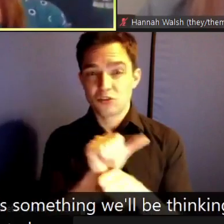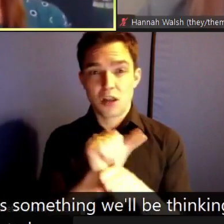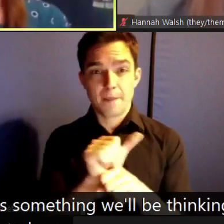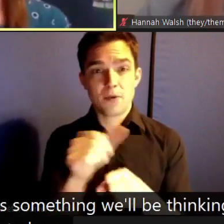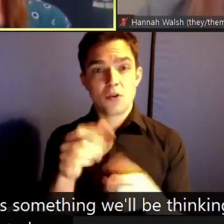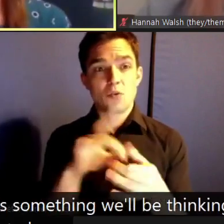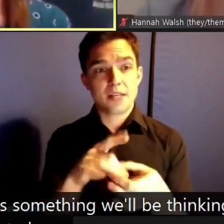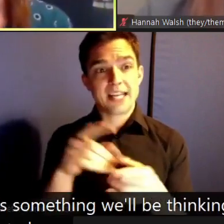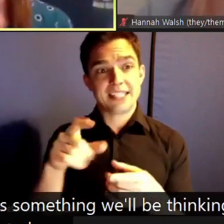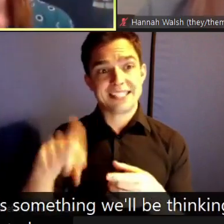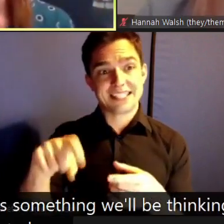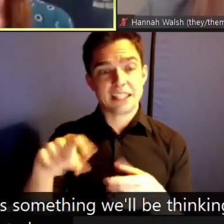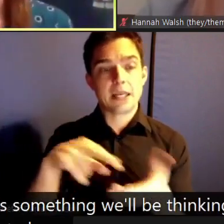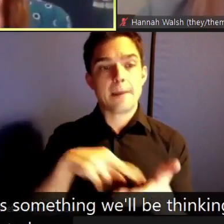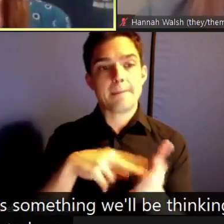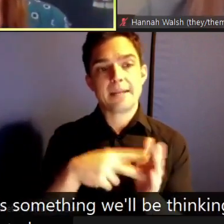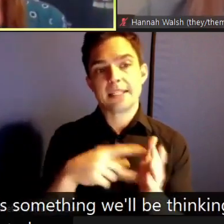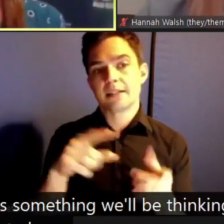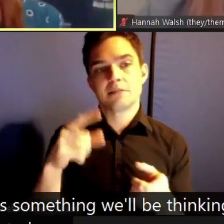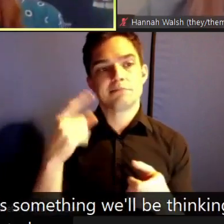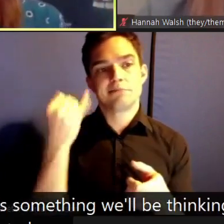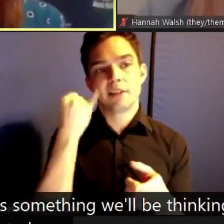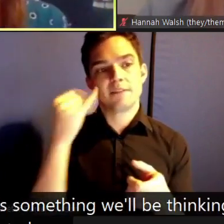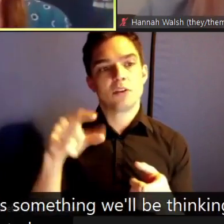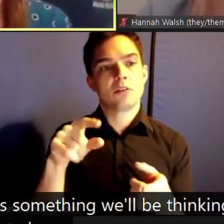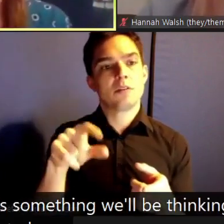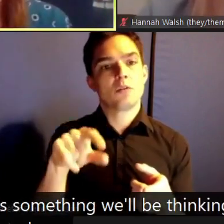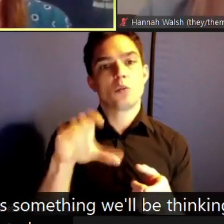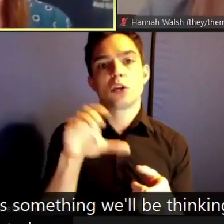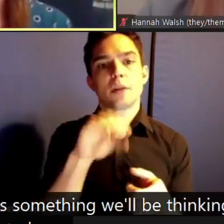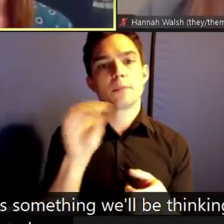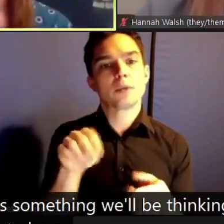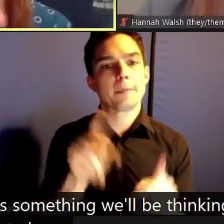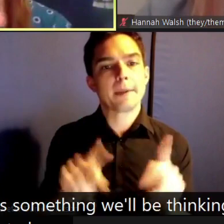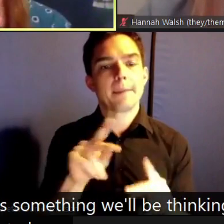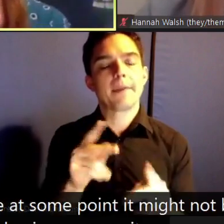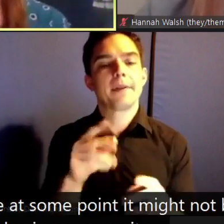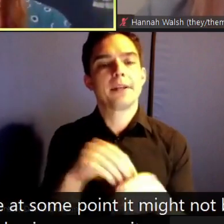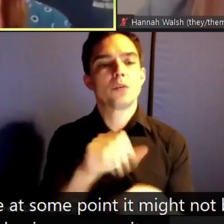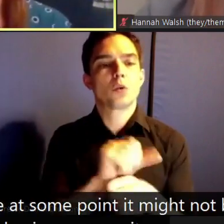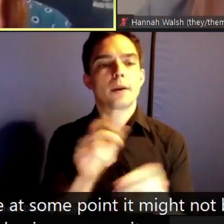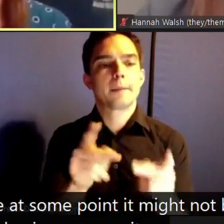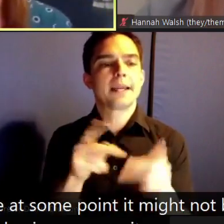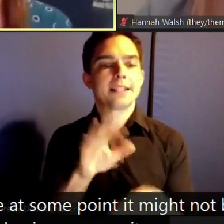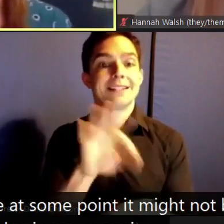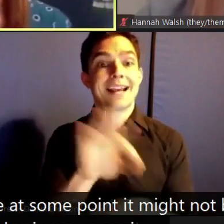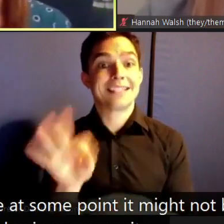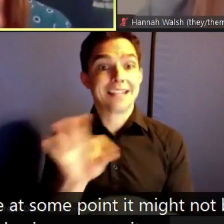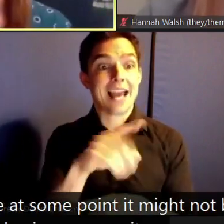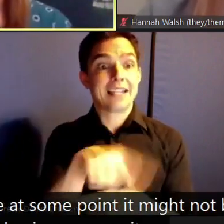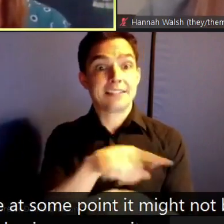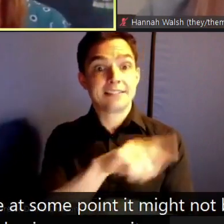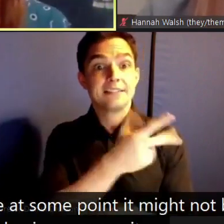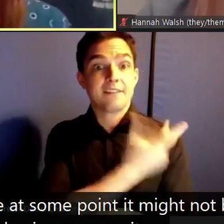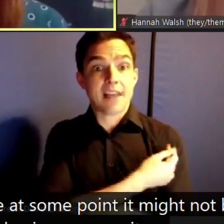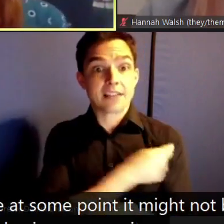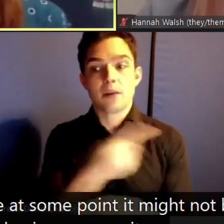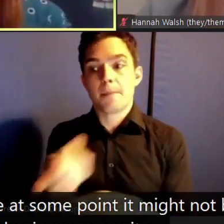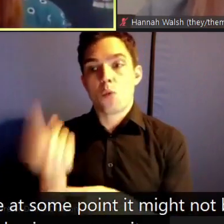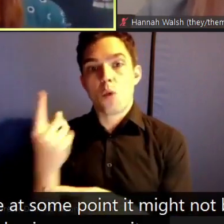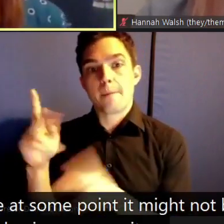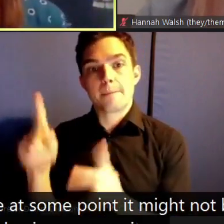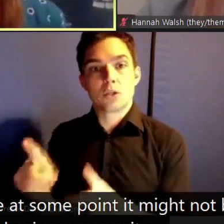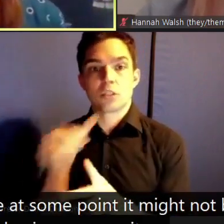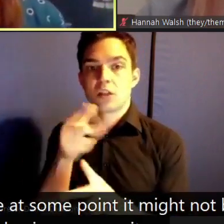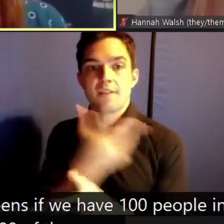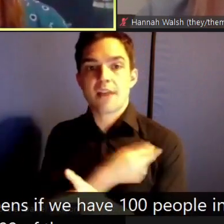What happens if we have 100 people in our workplace, 99 of them are vaccinated? Is it okay that we don't have this one person? And it might